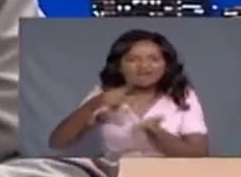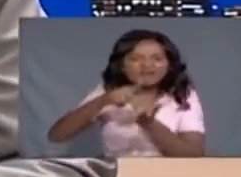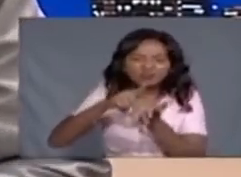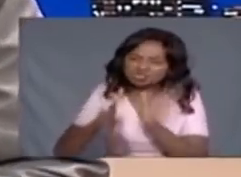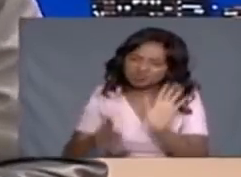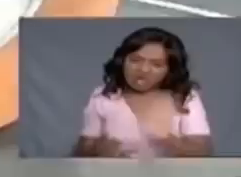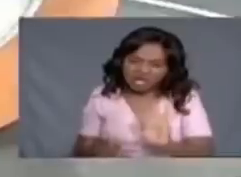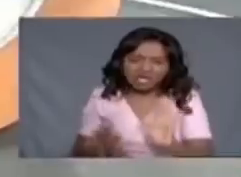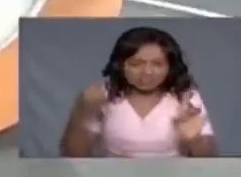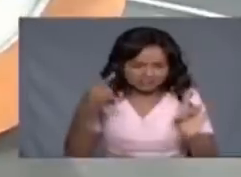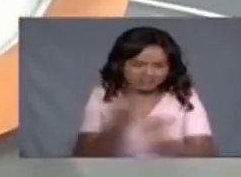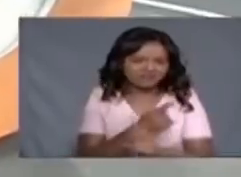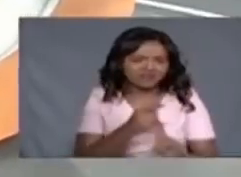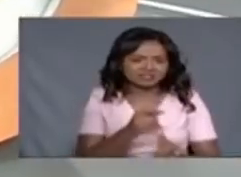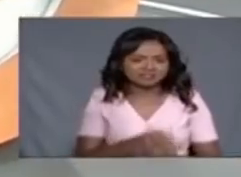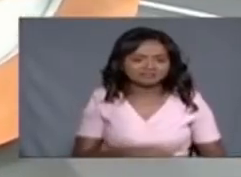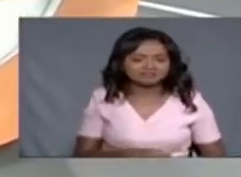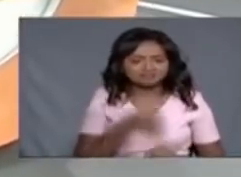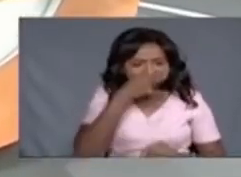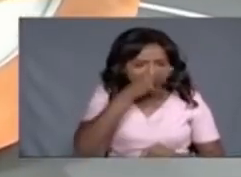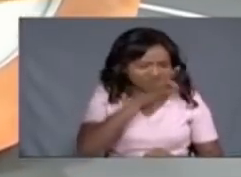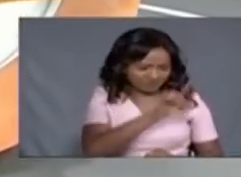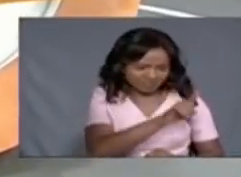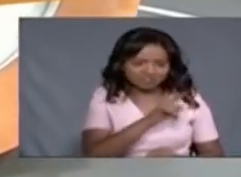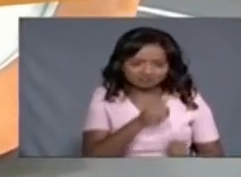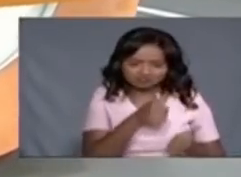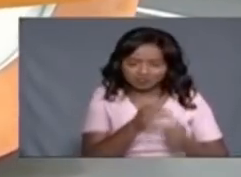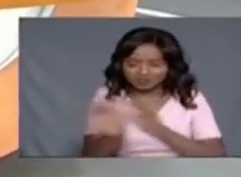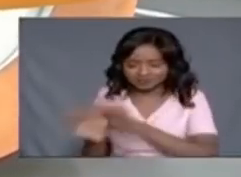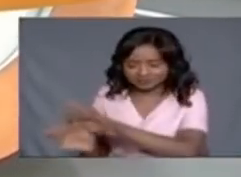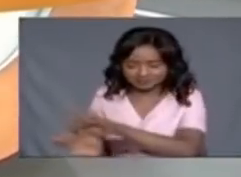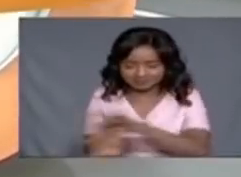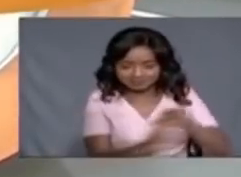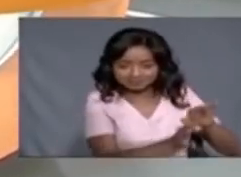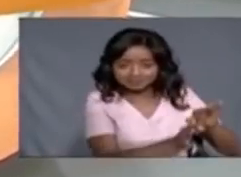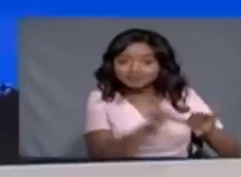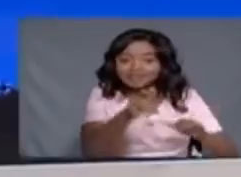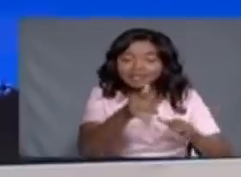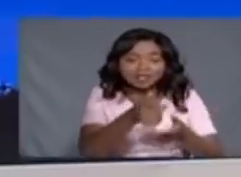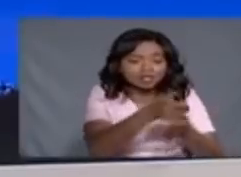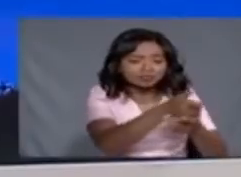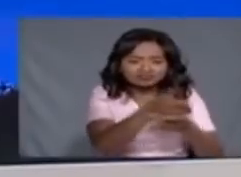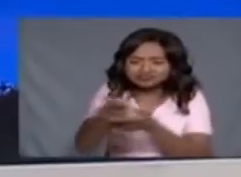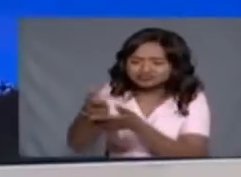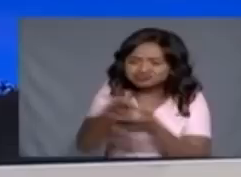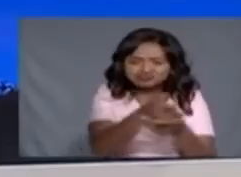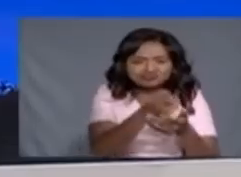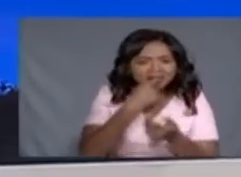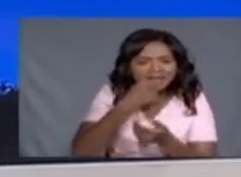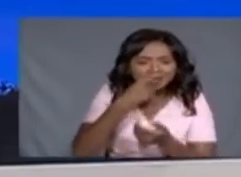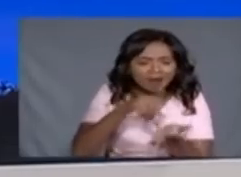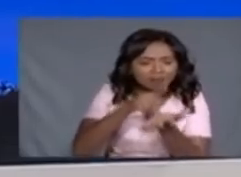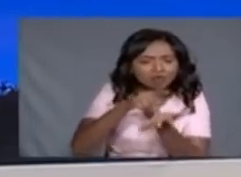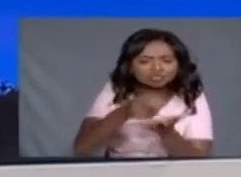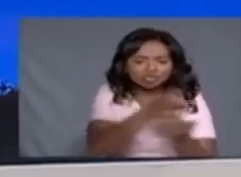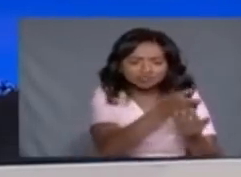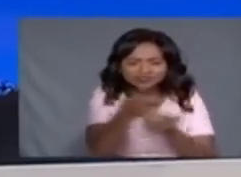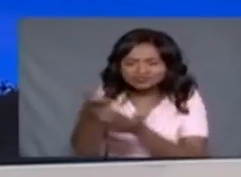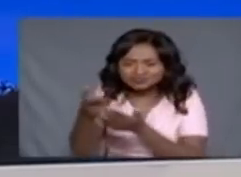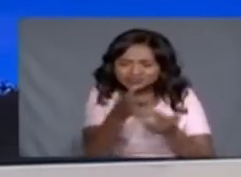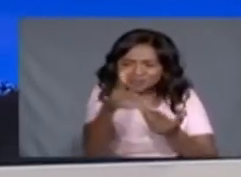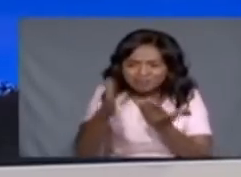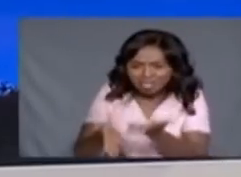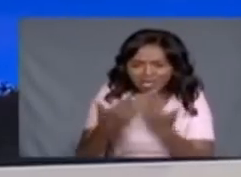pesticides. Let's go back to the spraying issue, because how effective is it if they're moving from one county to another, or is it that they're breeding